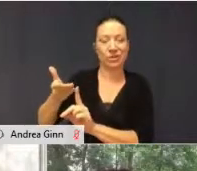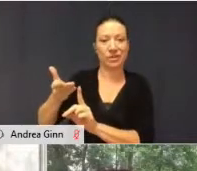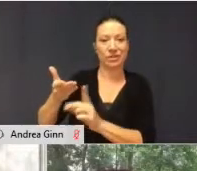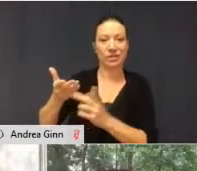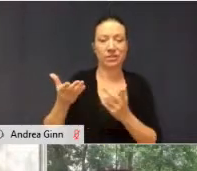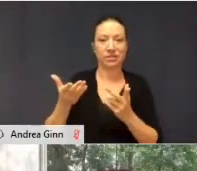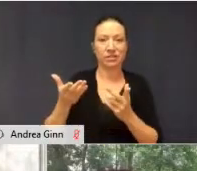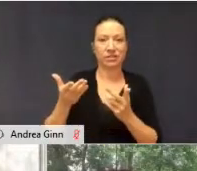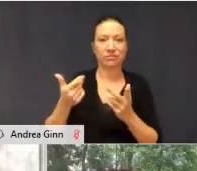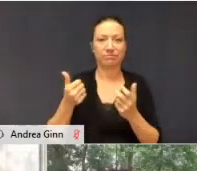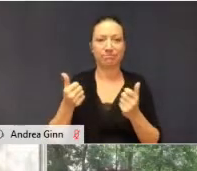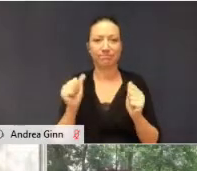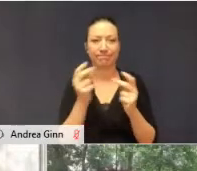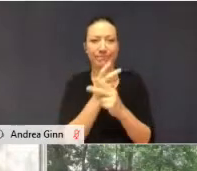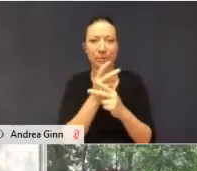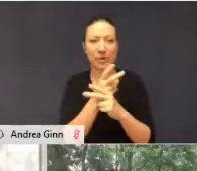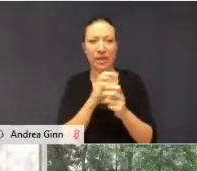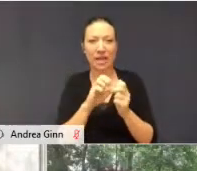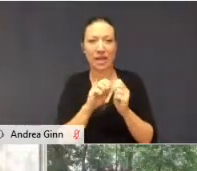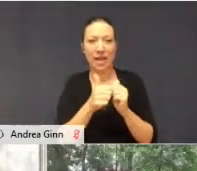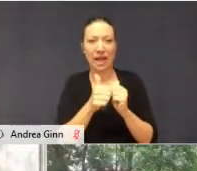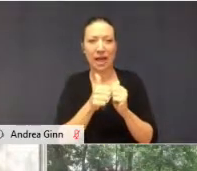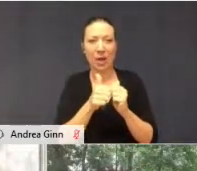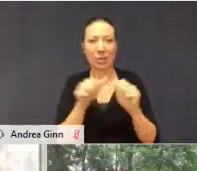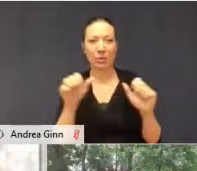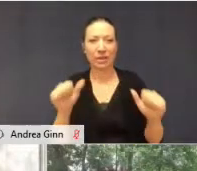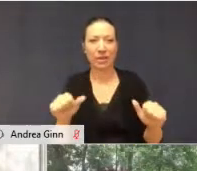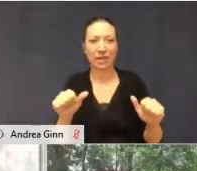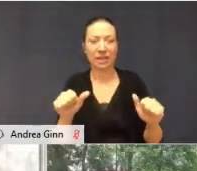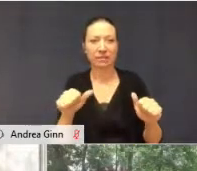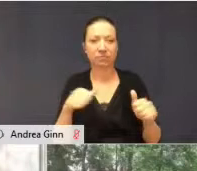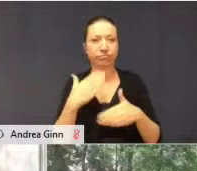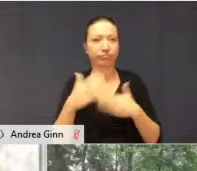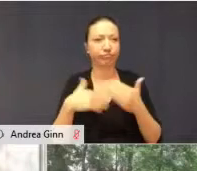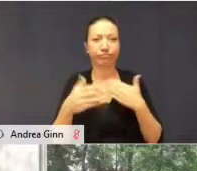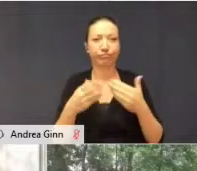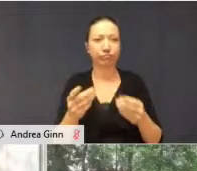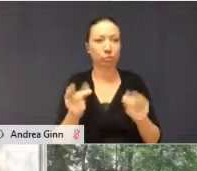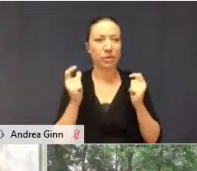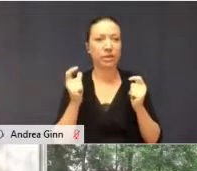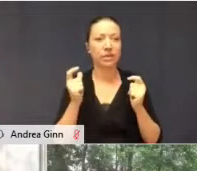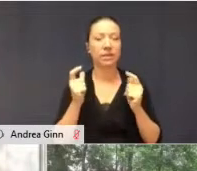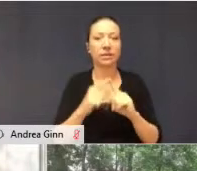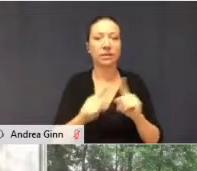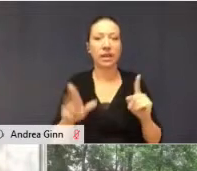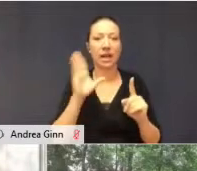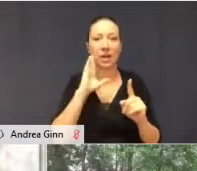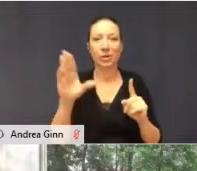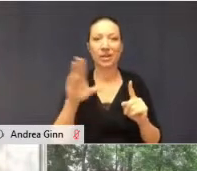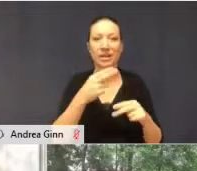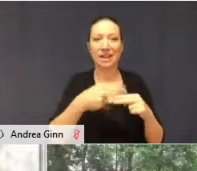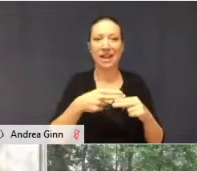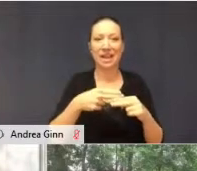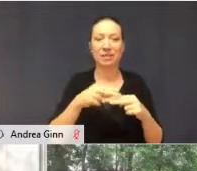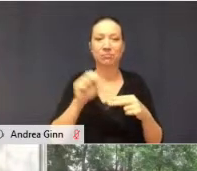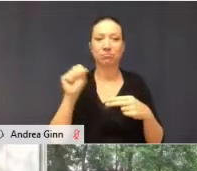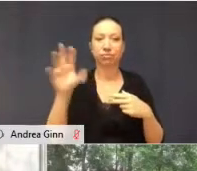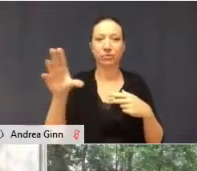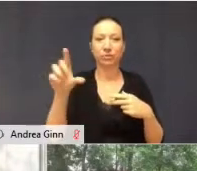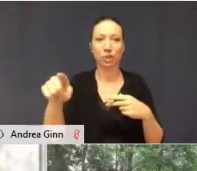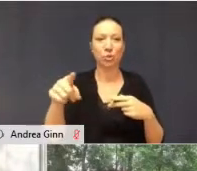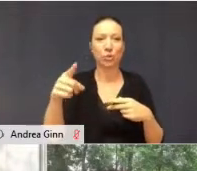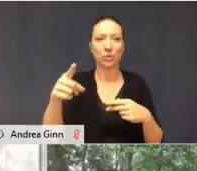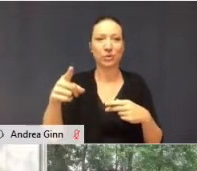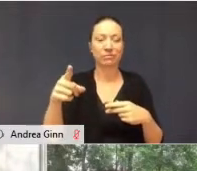I'm trying to see how we might do this most expeditiously. I'll just call a name out and then you introduce yourself,